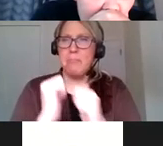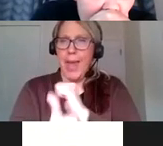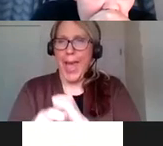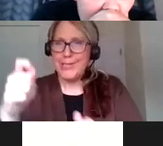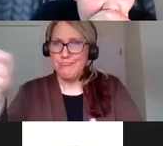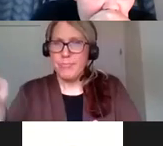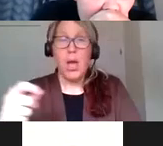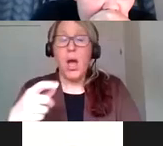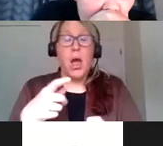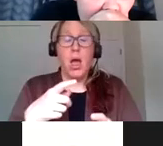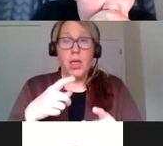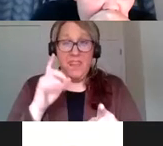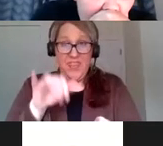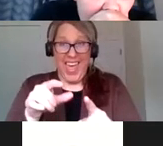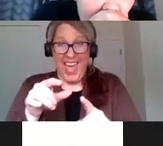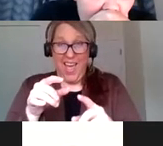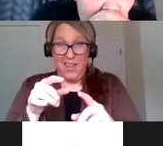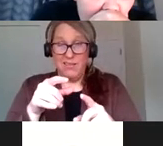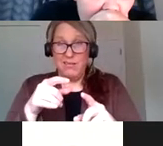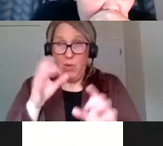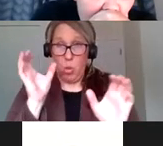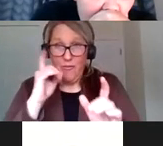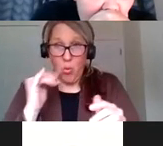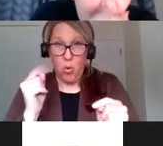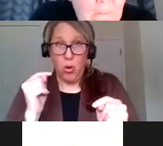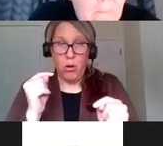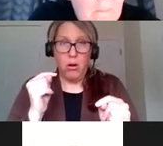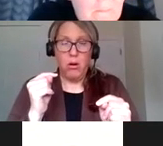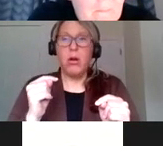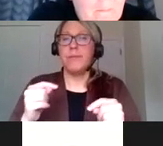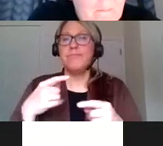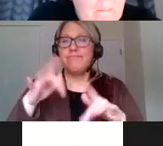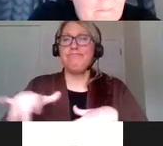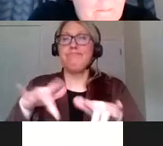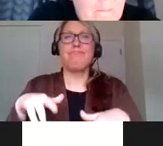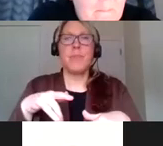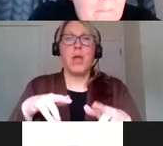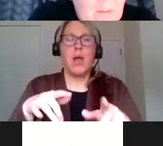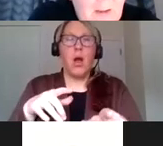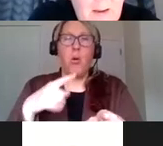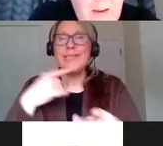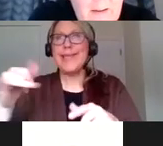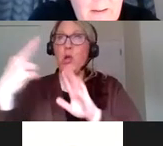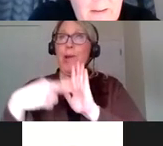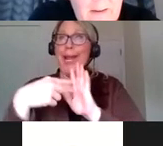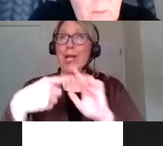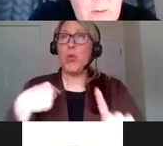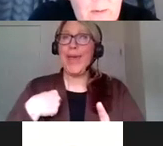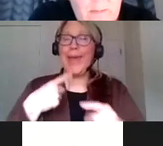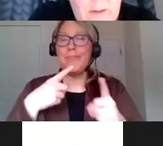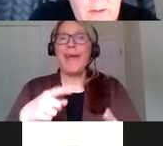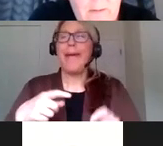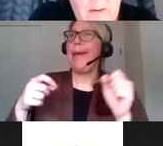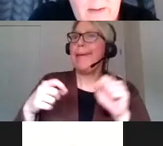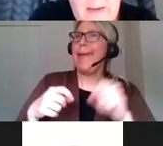that's checking for is making sure, now I can, okay, Accessible documents. it's still reading to me. Yeah, it wants